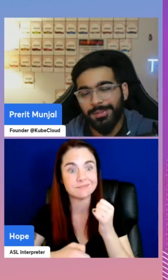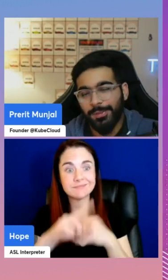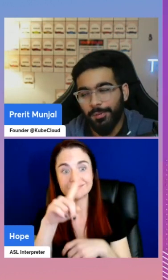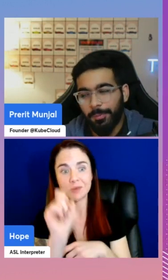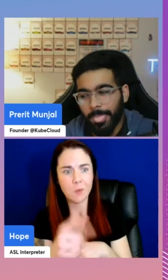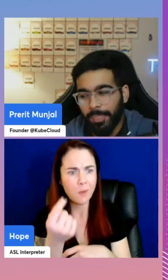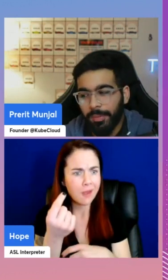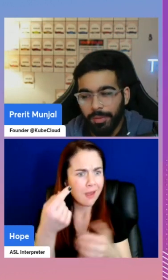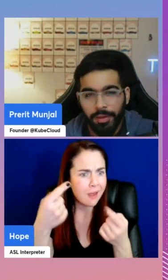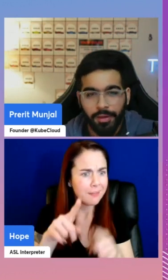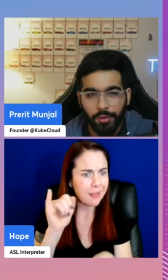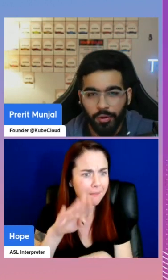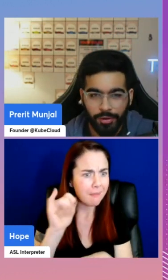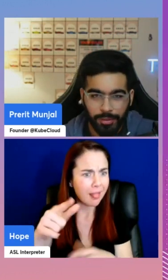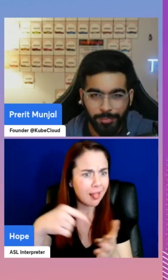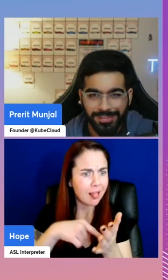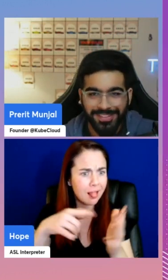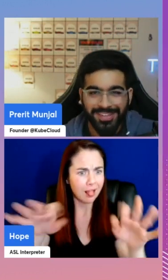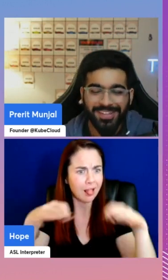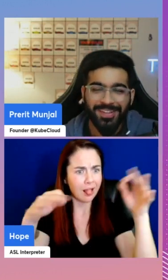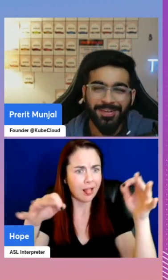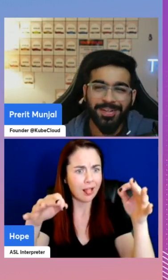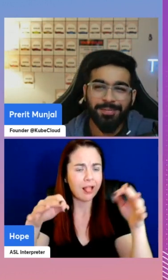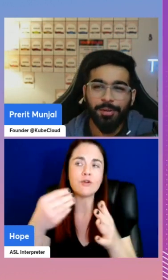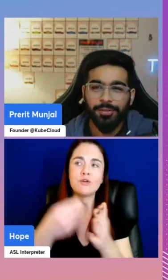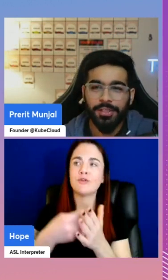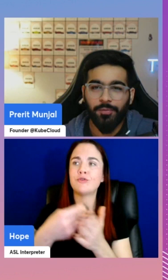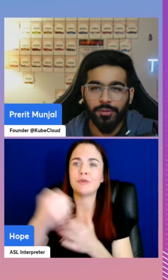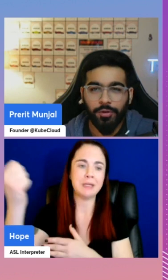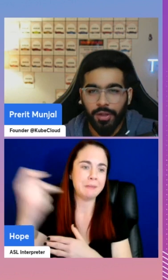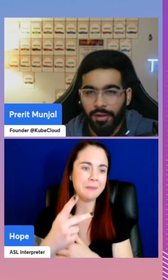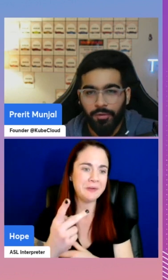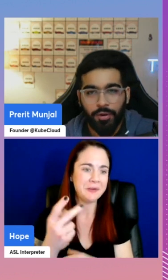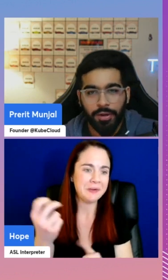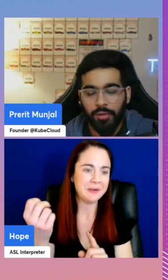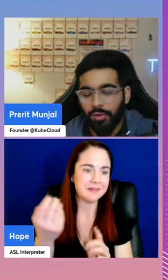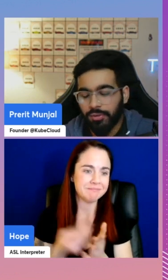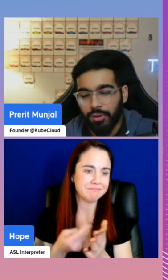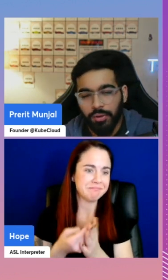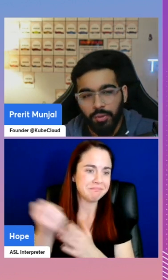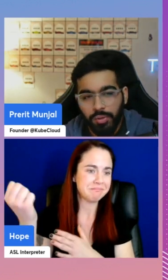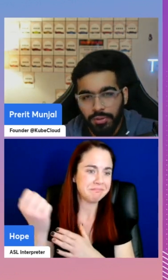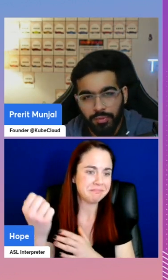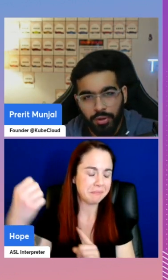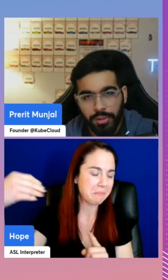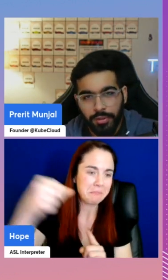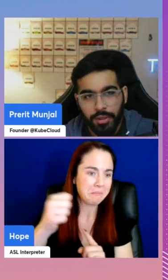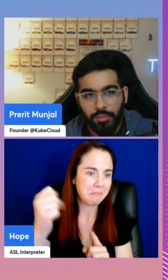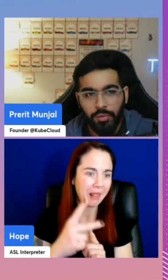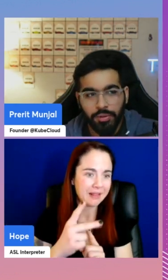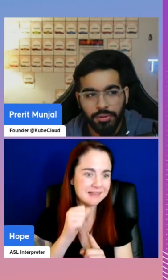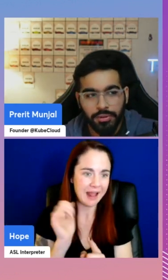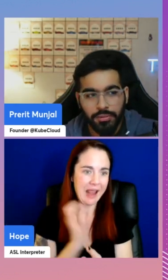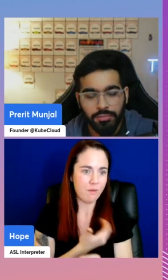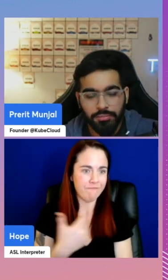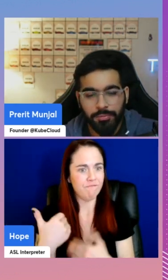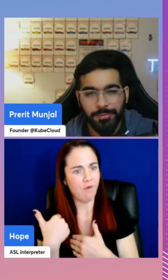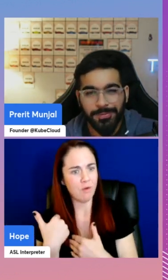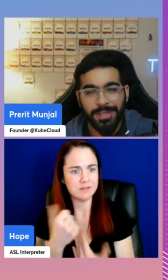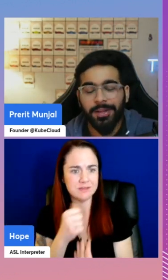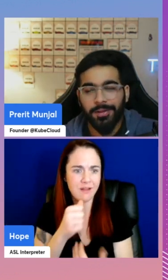bill. So the bill got reimbursed. Okay, because it was not our fault, it was not Google's fault, it